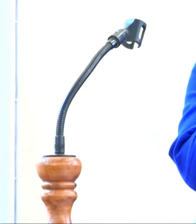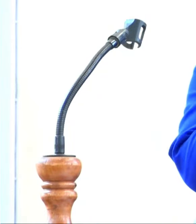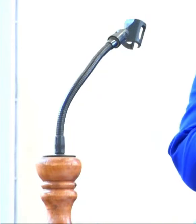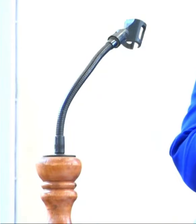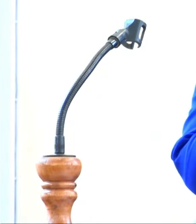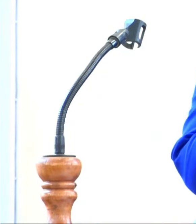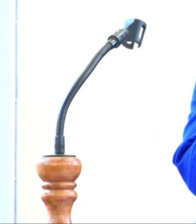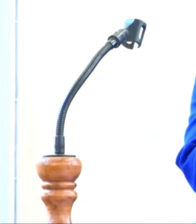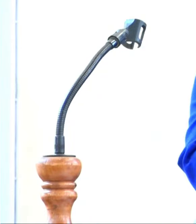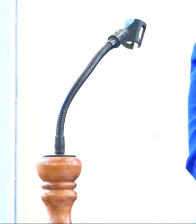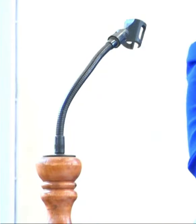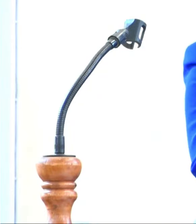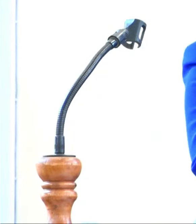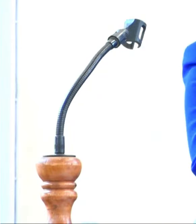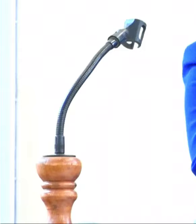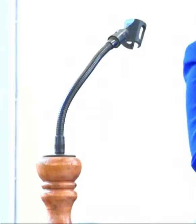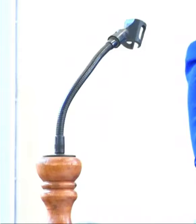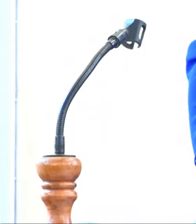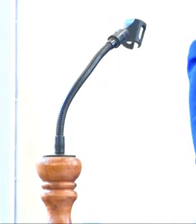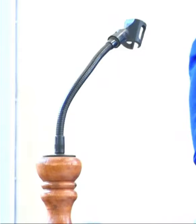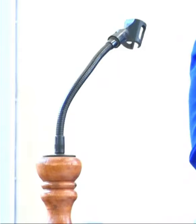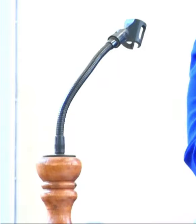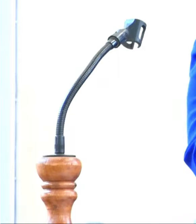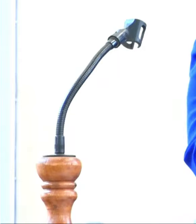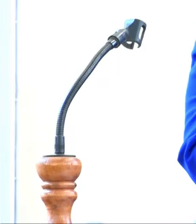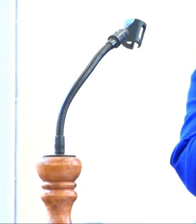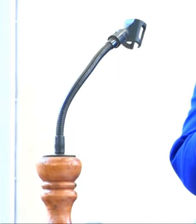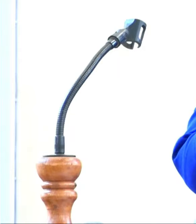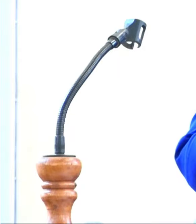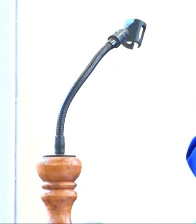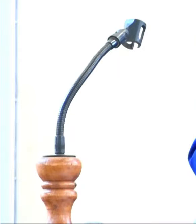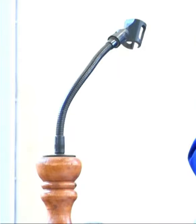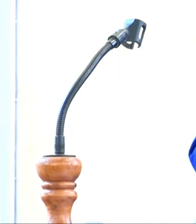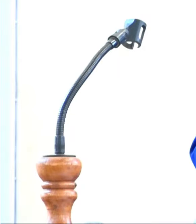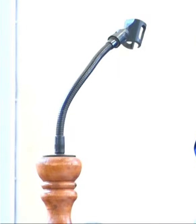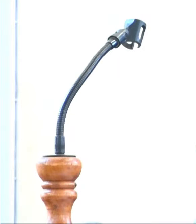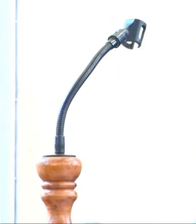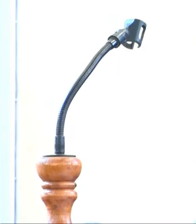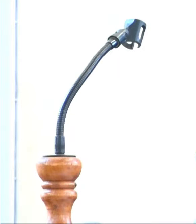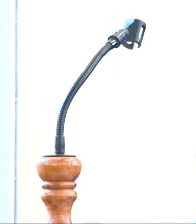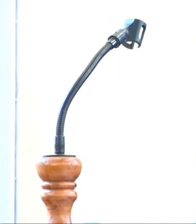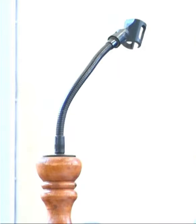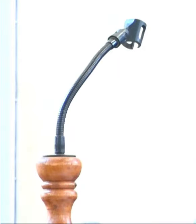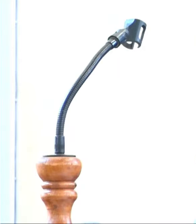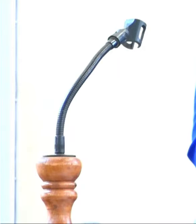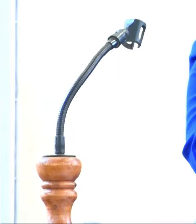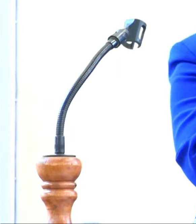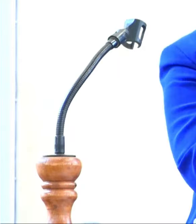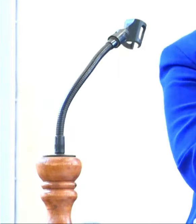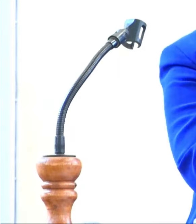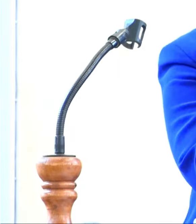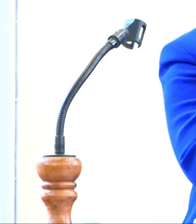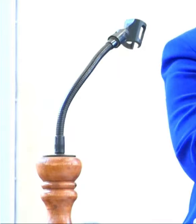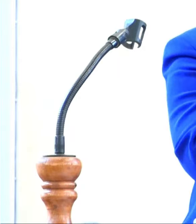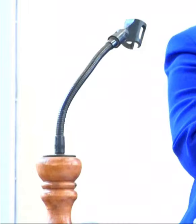train amongst you. Bwana Yesu asifiwe. You always have a special place in my heart, a special place in my life,